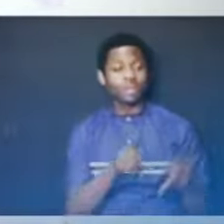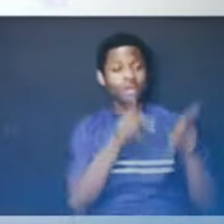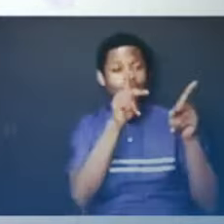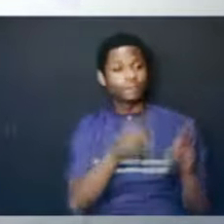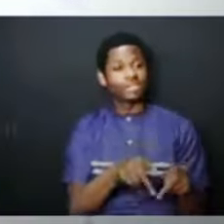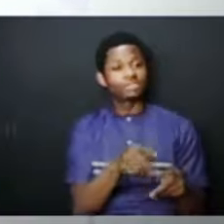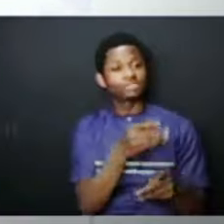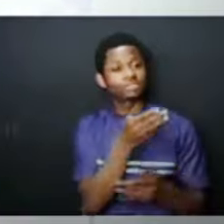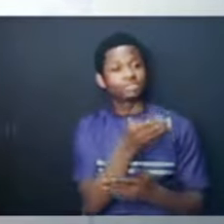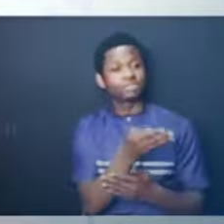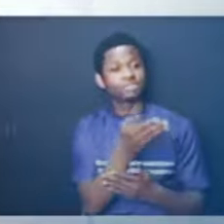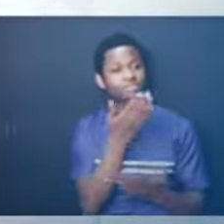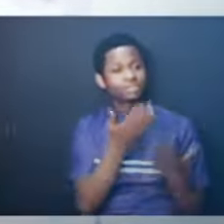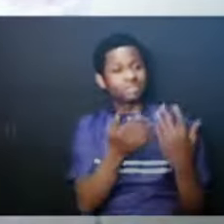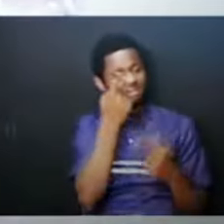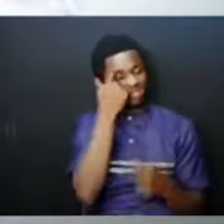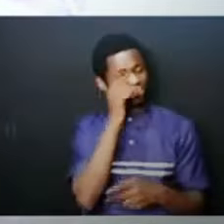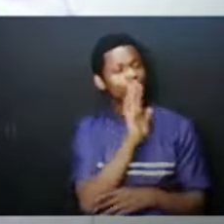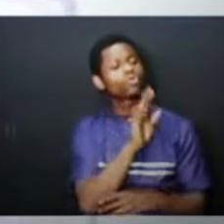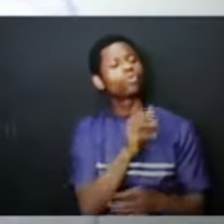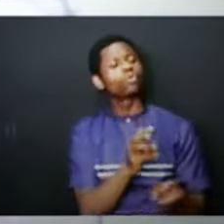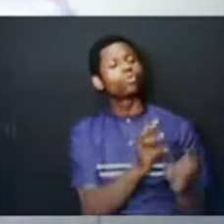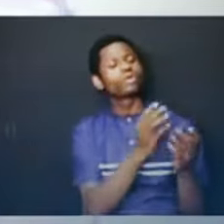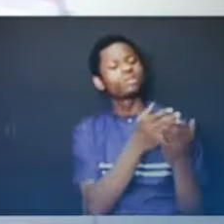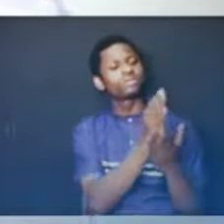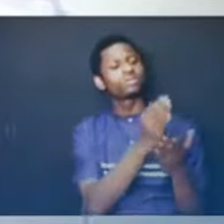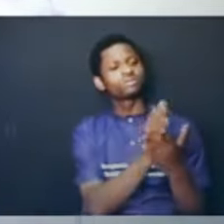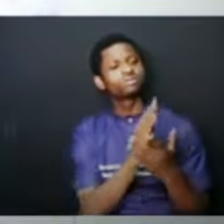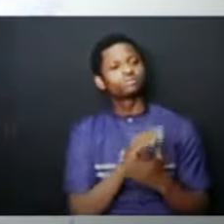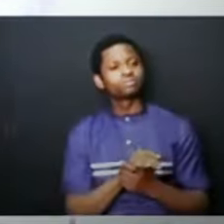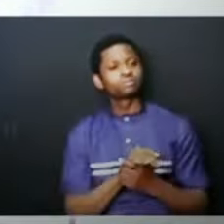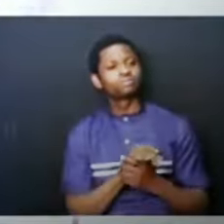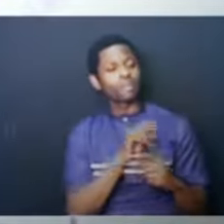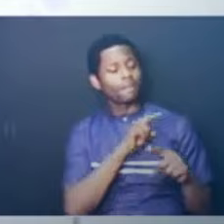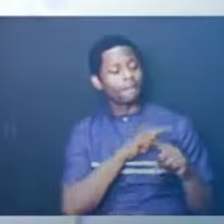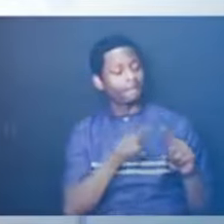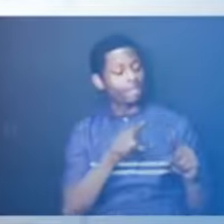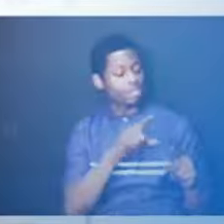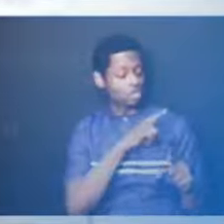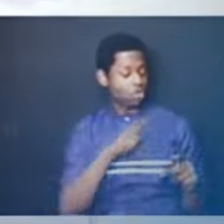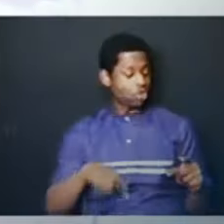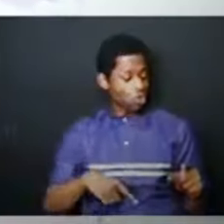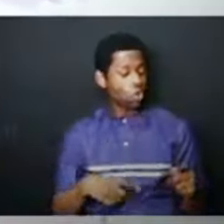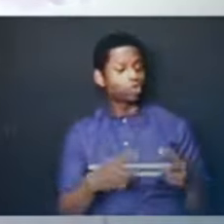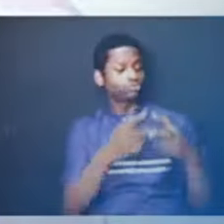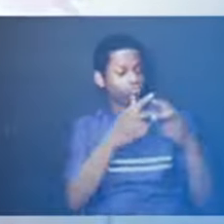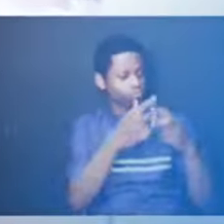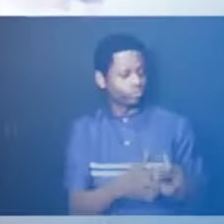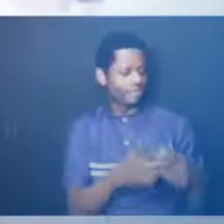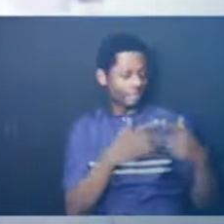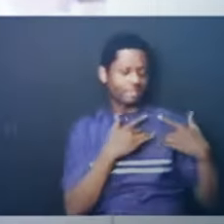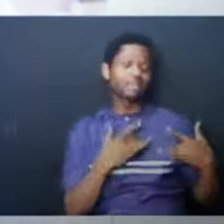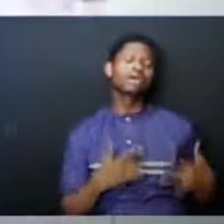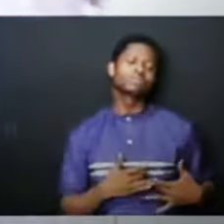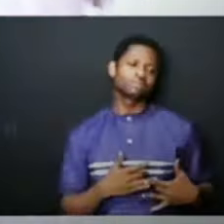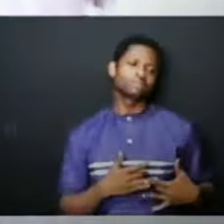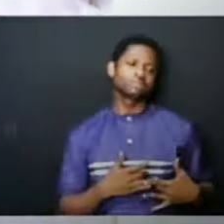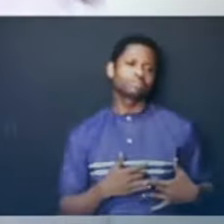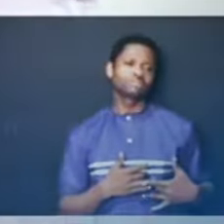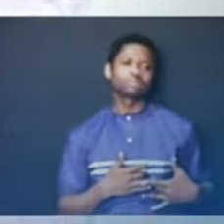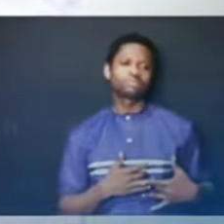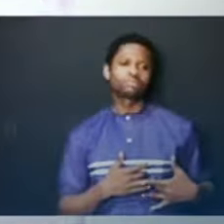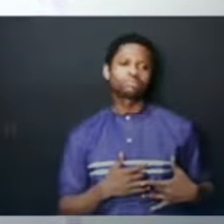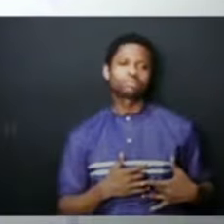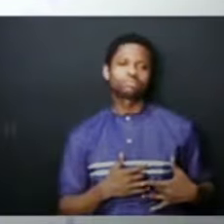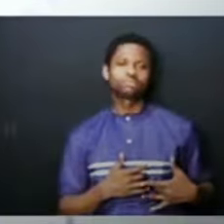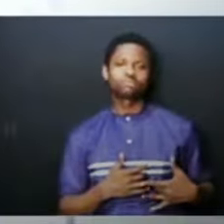their own ways are right. But the Lord weighs the heart. Now let